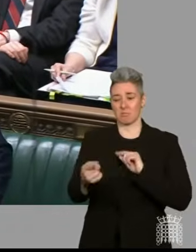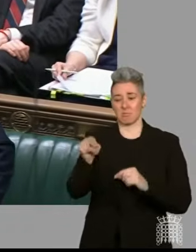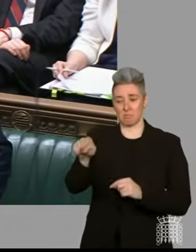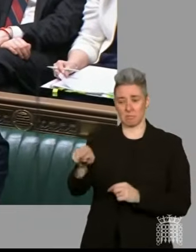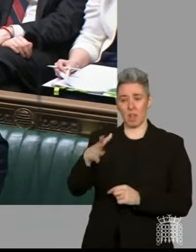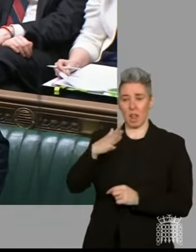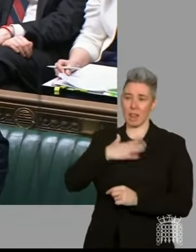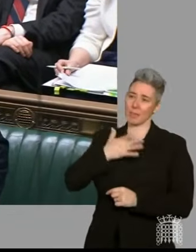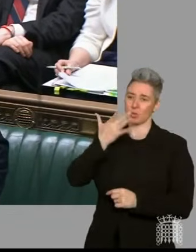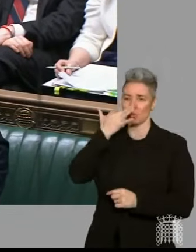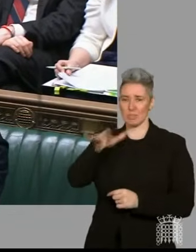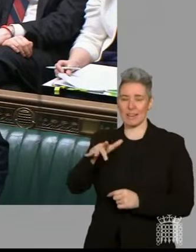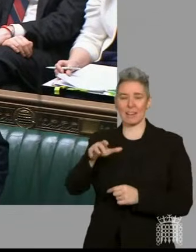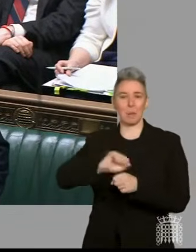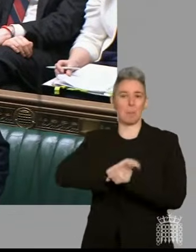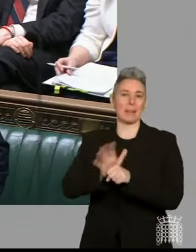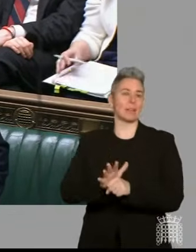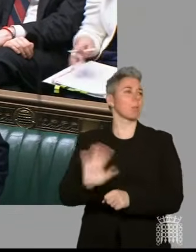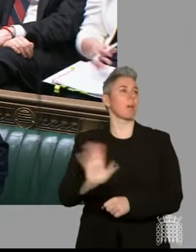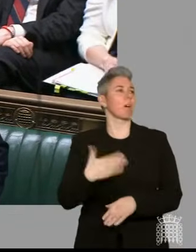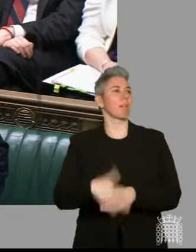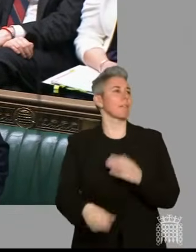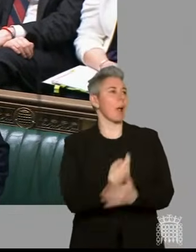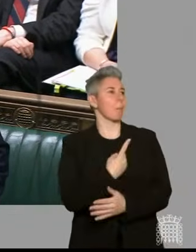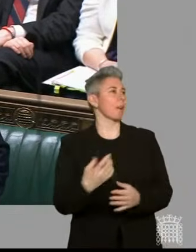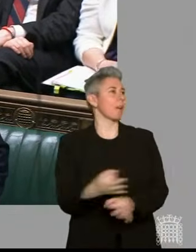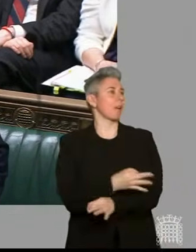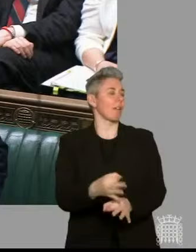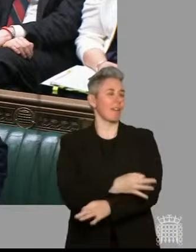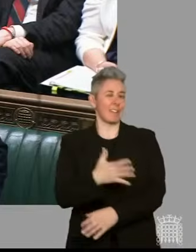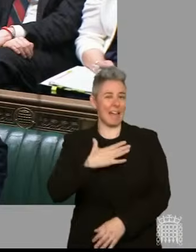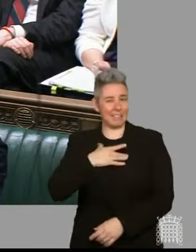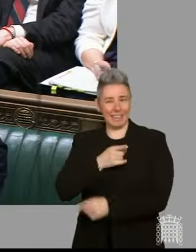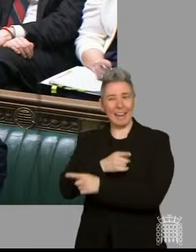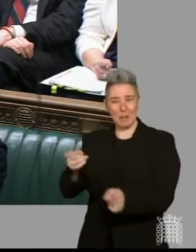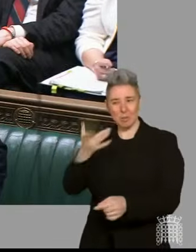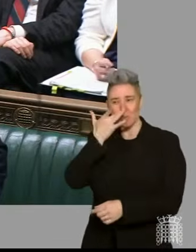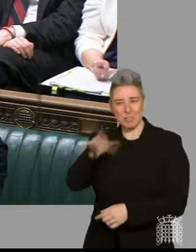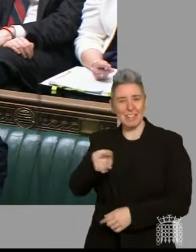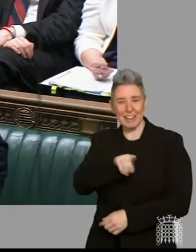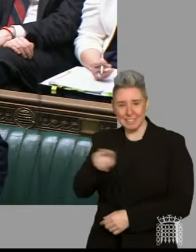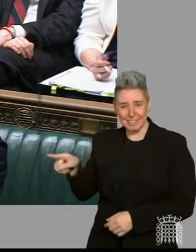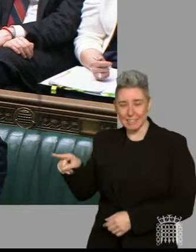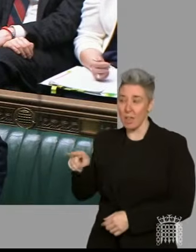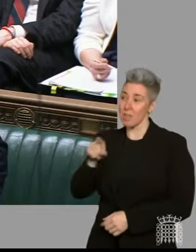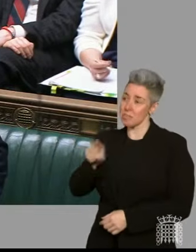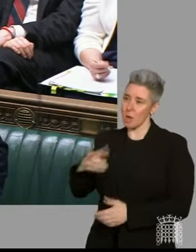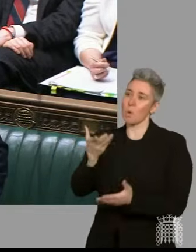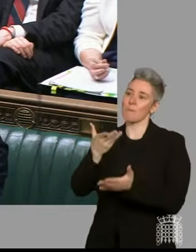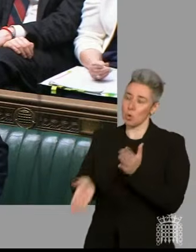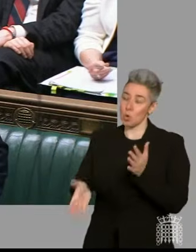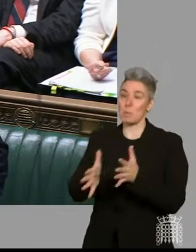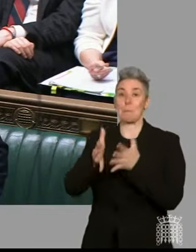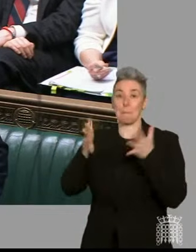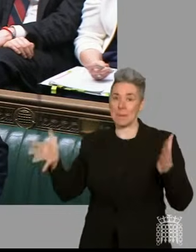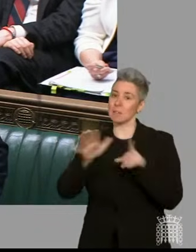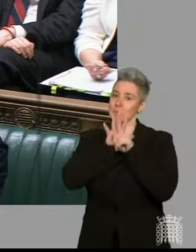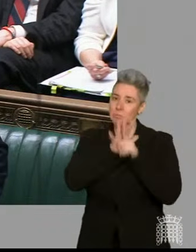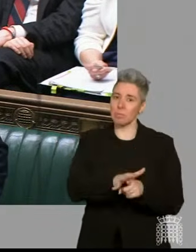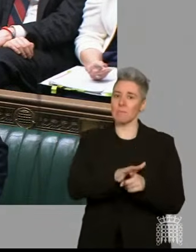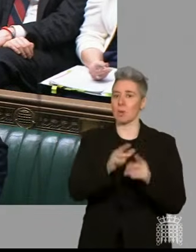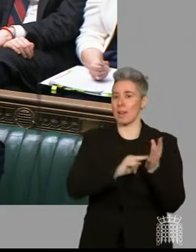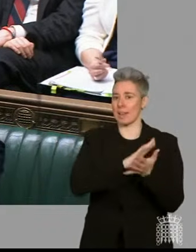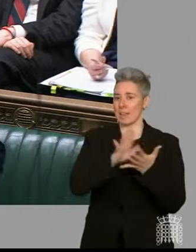they like that is the cause of the biggest pressure on the NHS. And they complain about